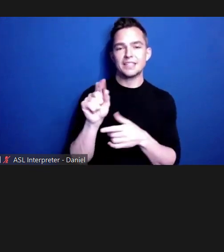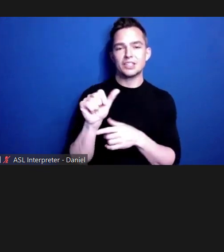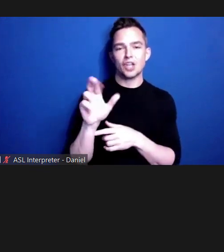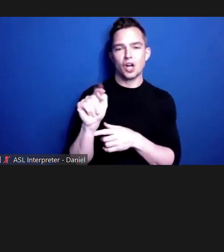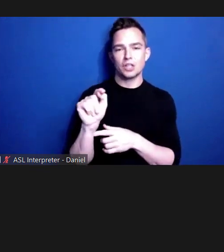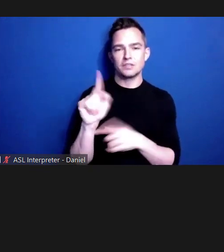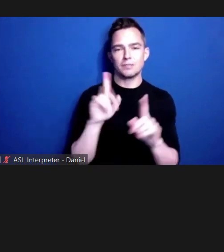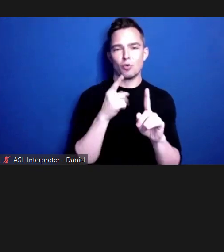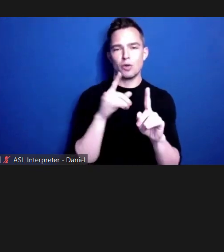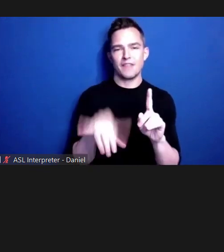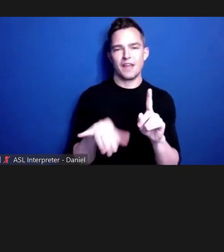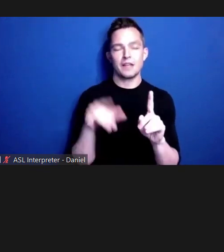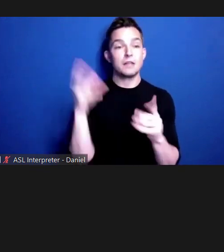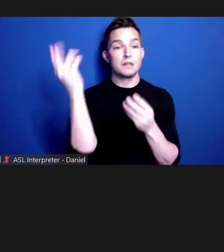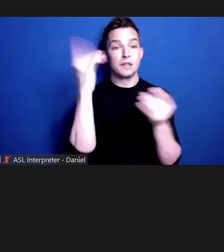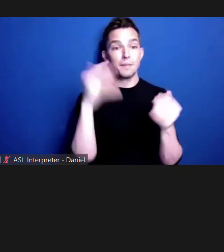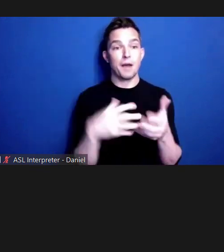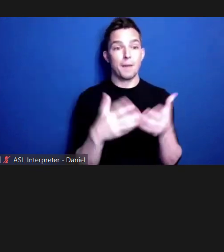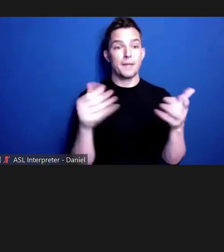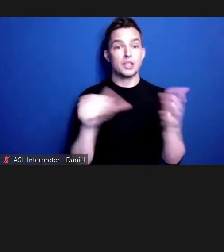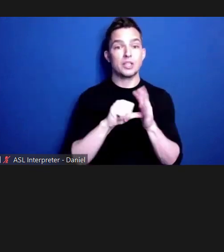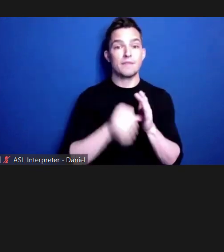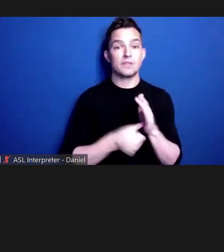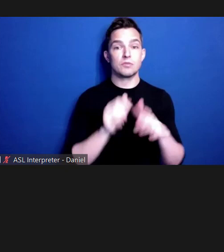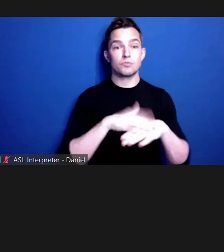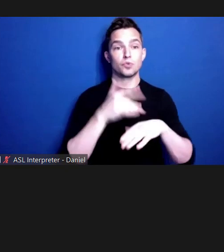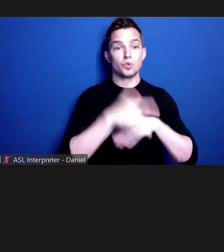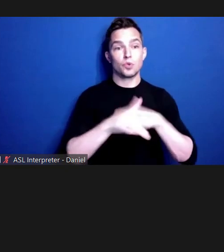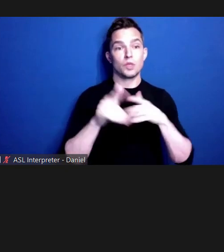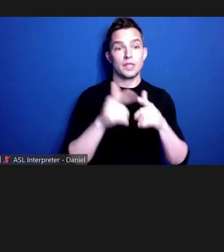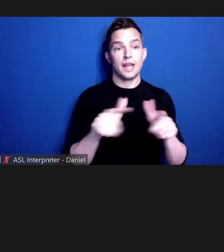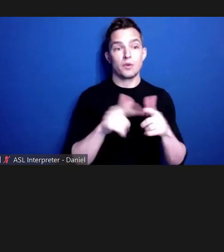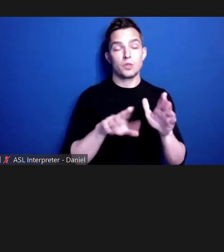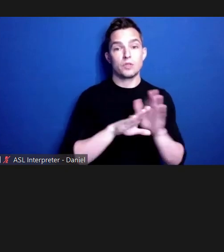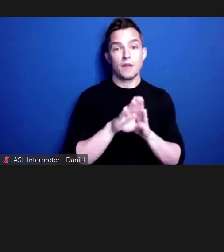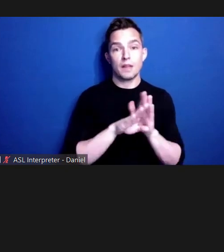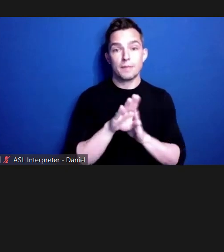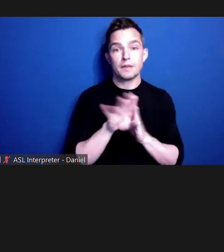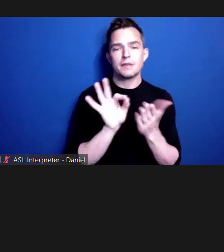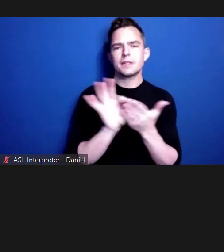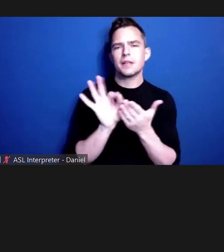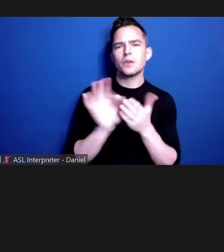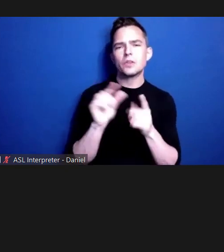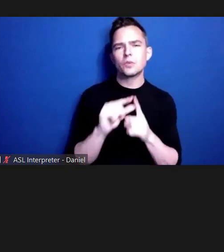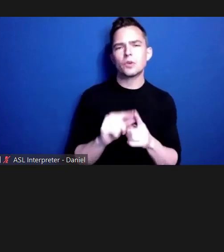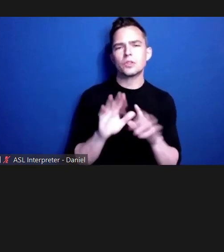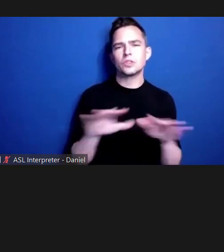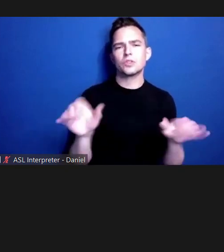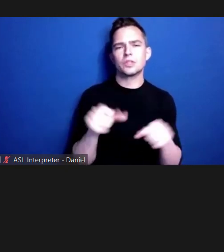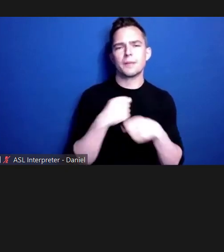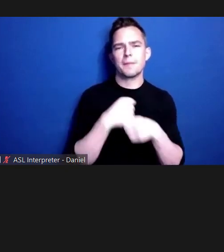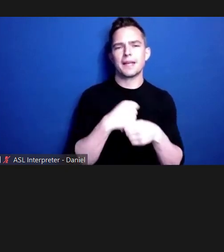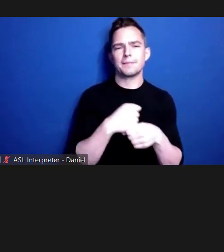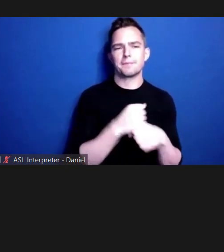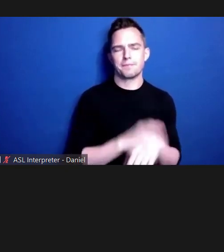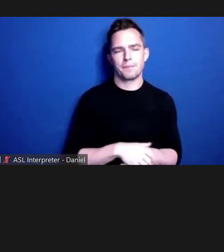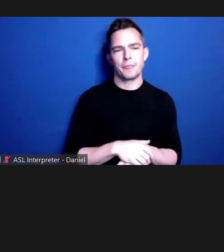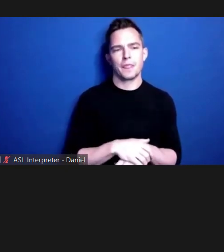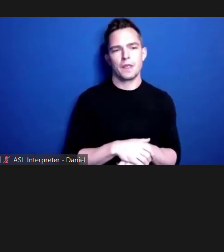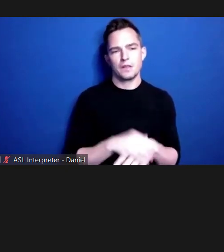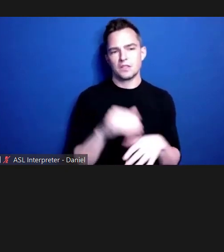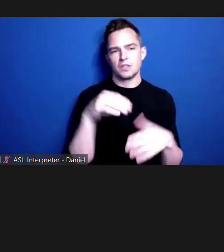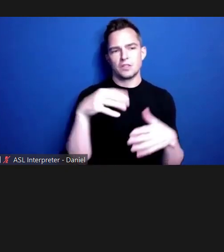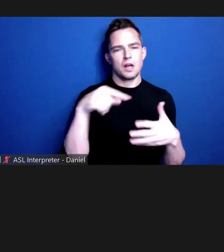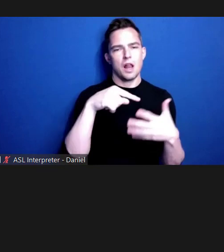how much emphasis is always placed on early language development, counting the words children can produce, all of